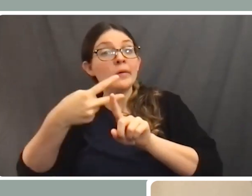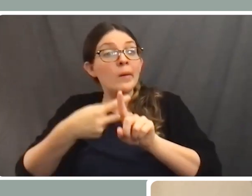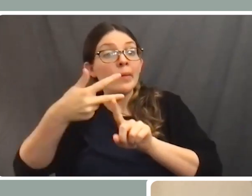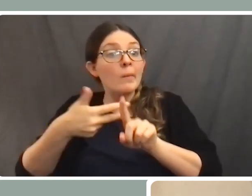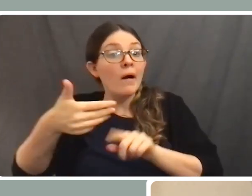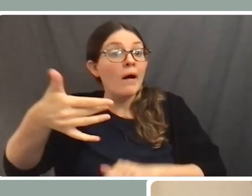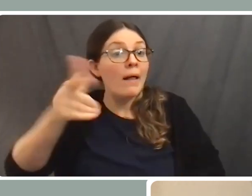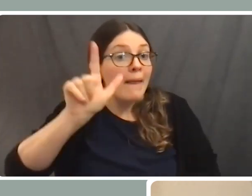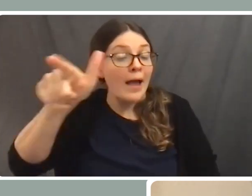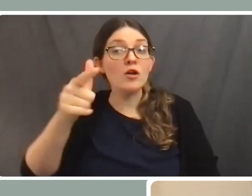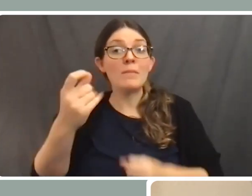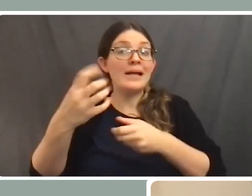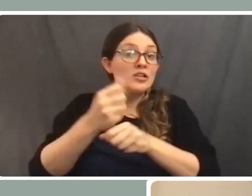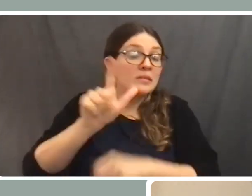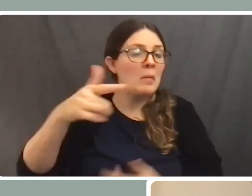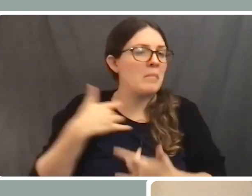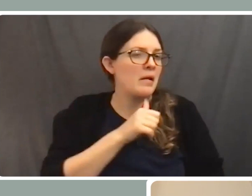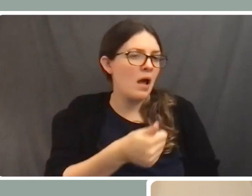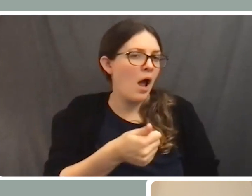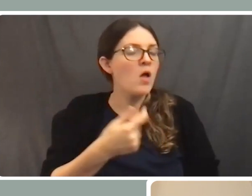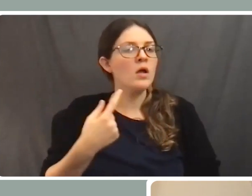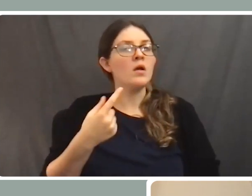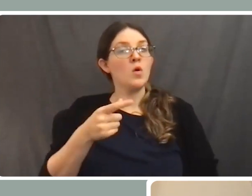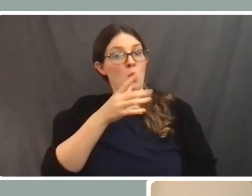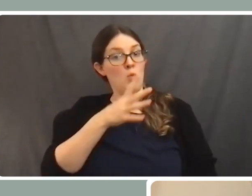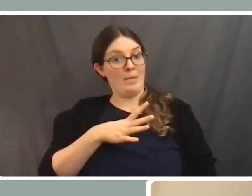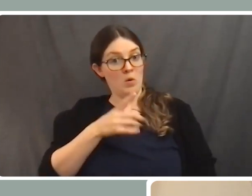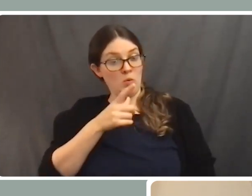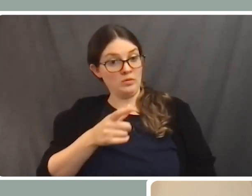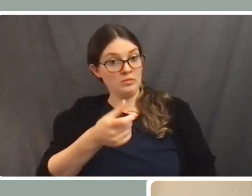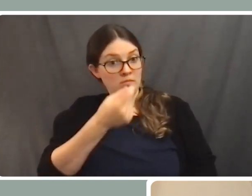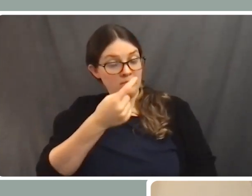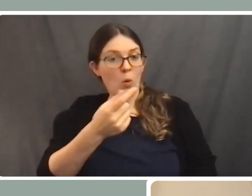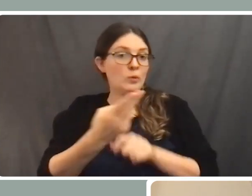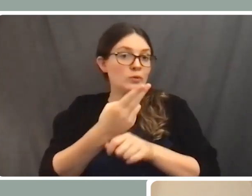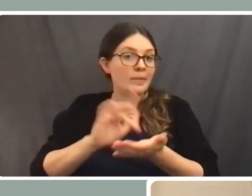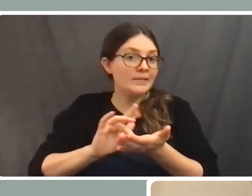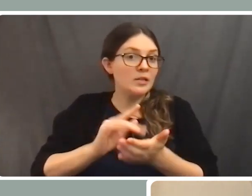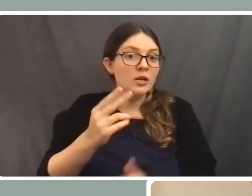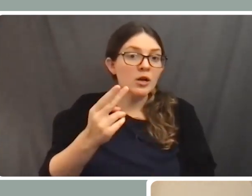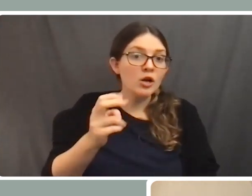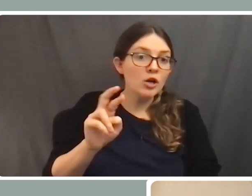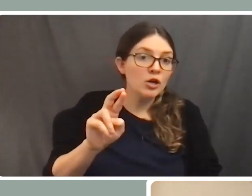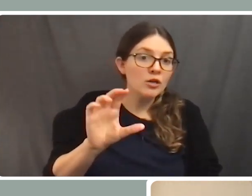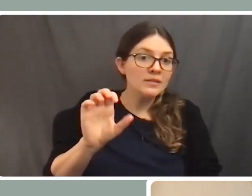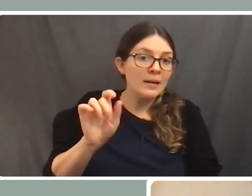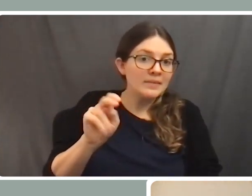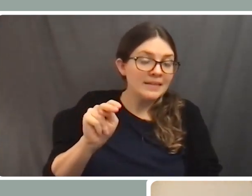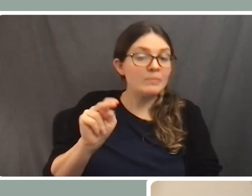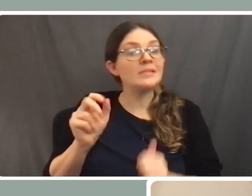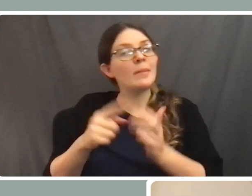long-term follow-up of the trials of Herceptin without Perjeta. There's been